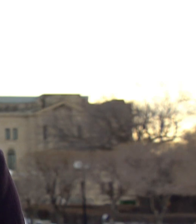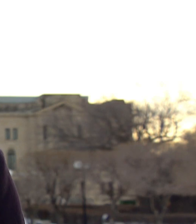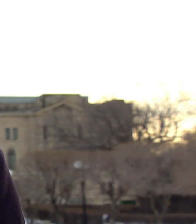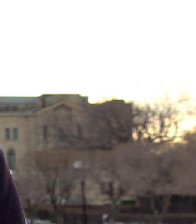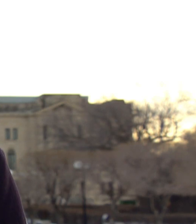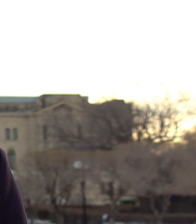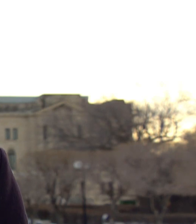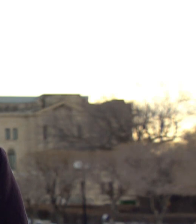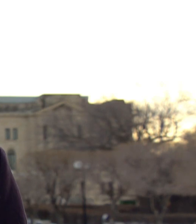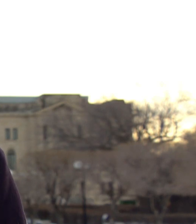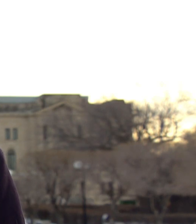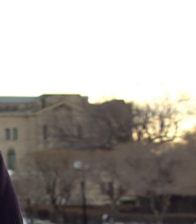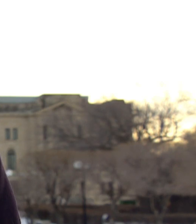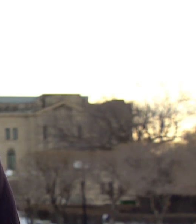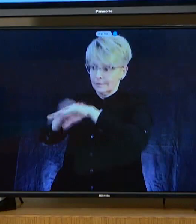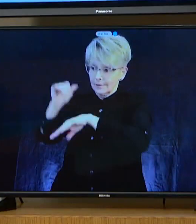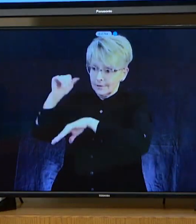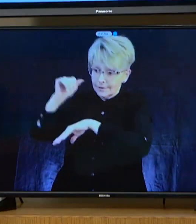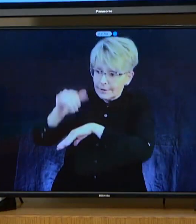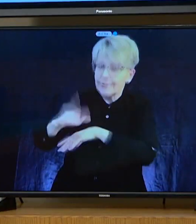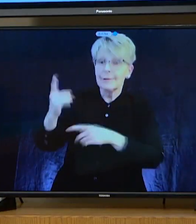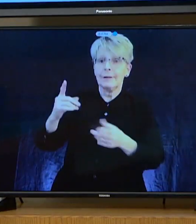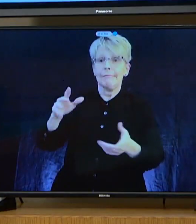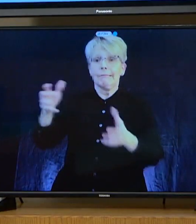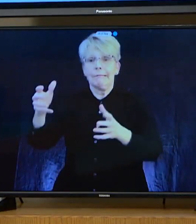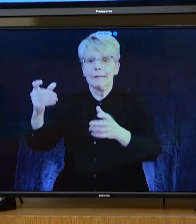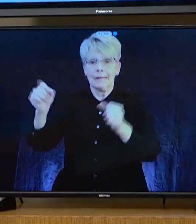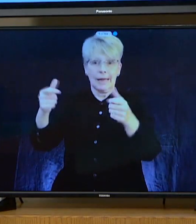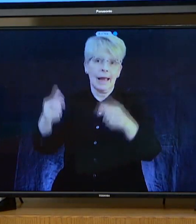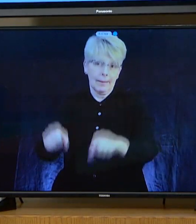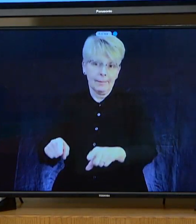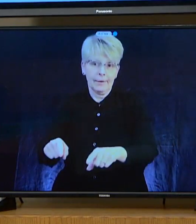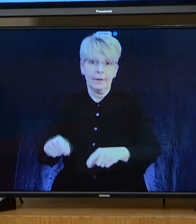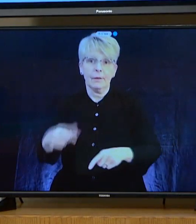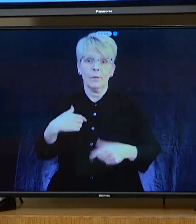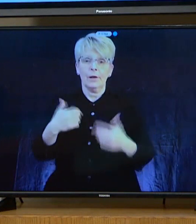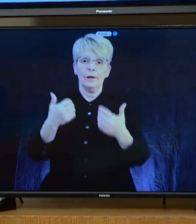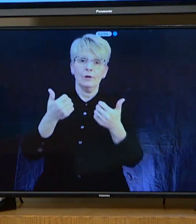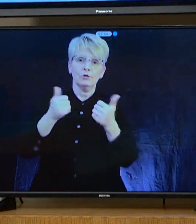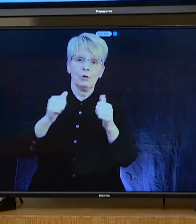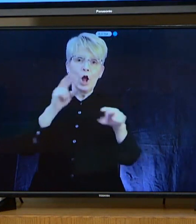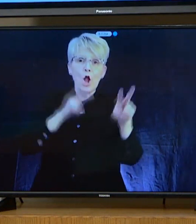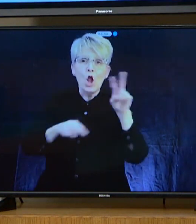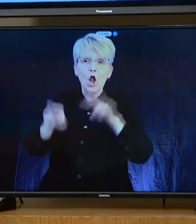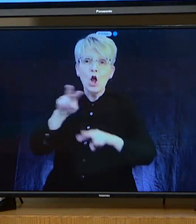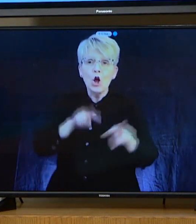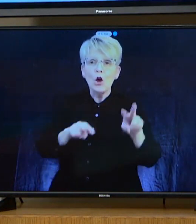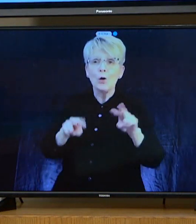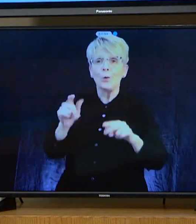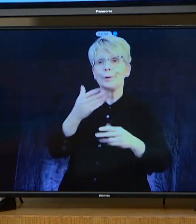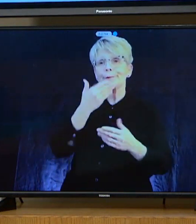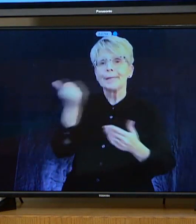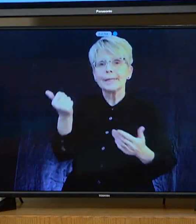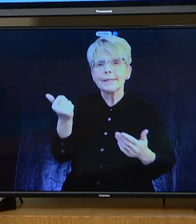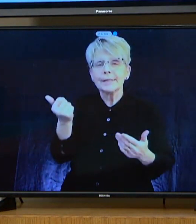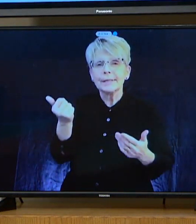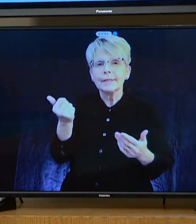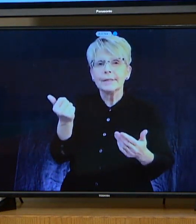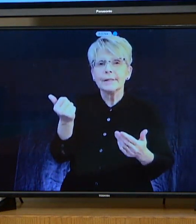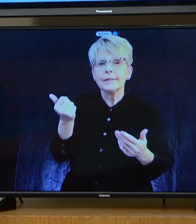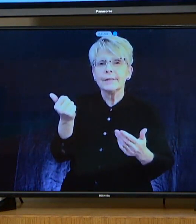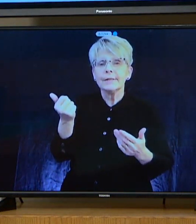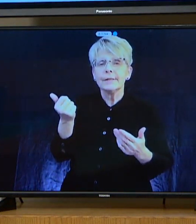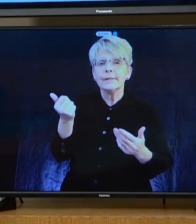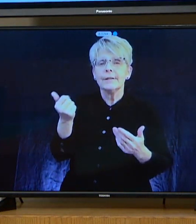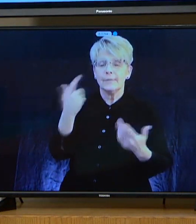of mobilization until mid-year. We have to practice all these public health measures that we're practicing all the way at least till May,